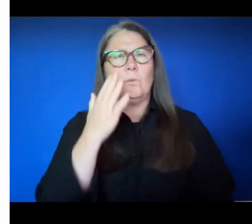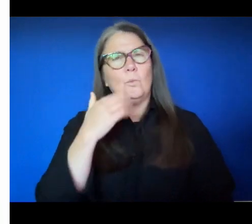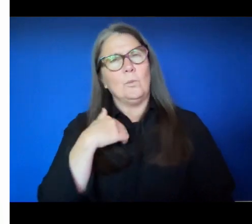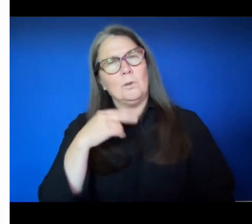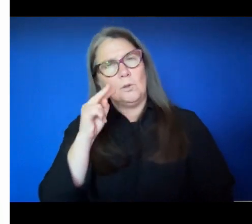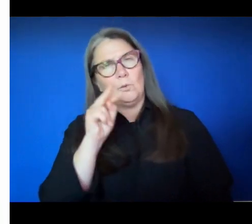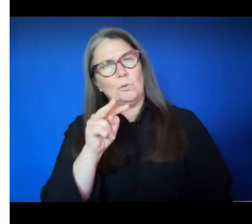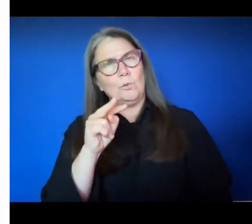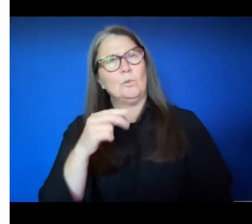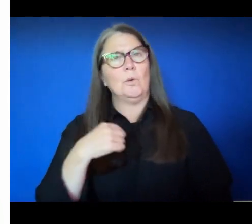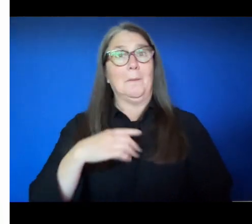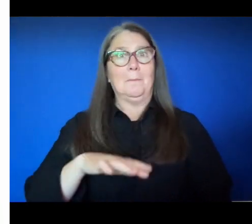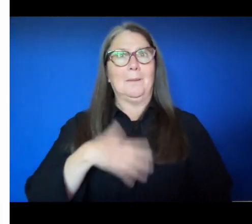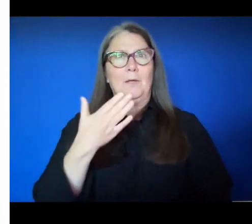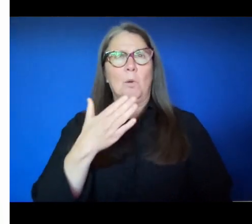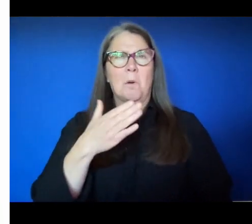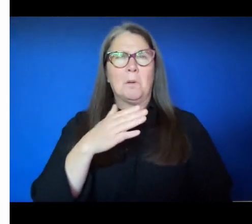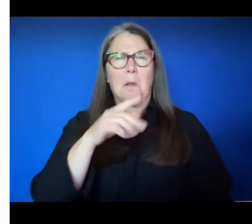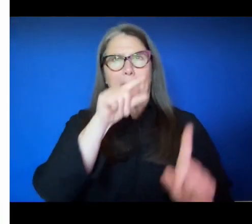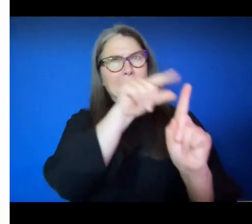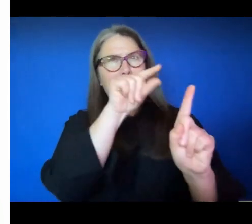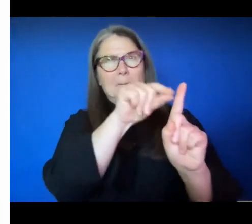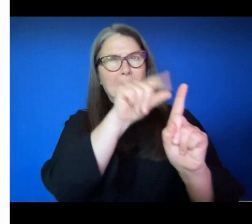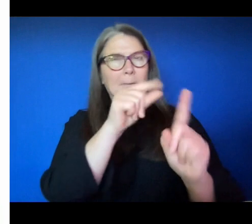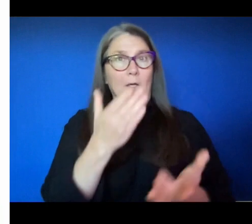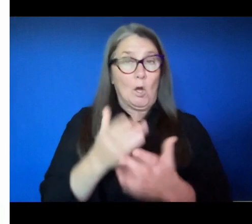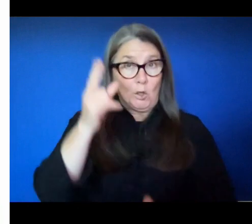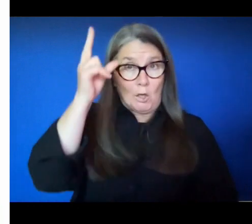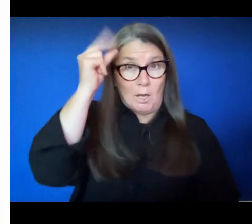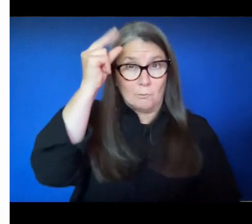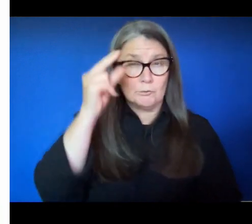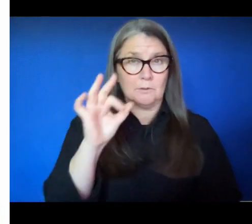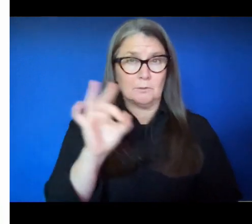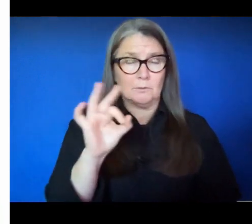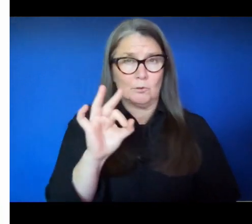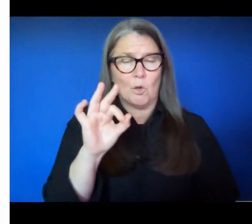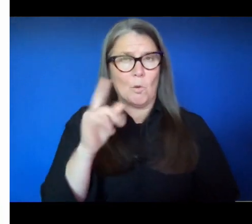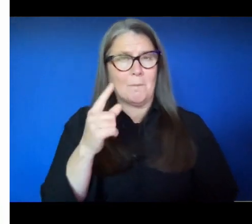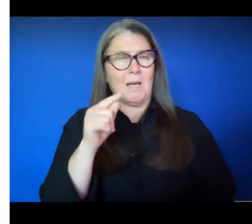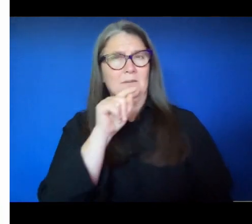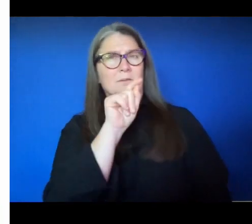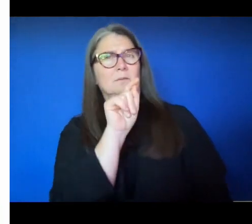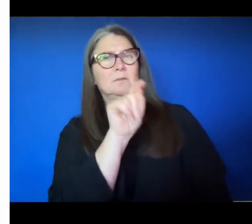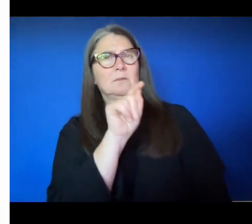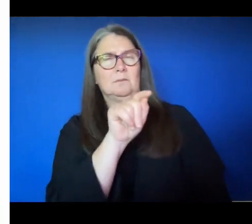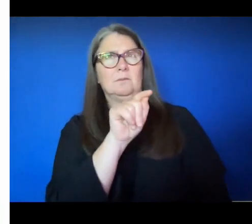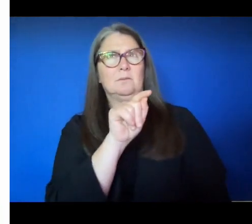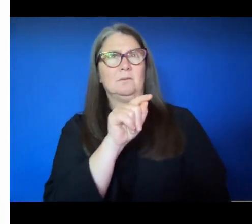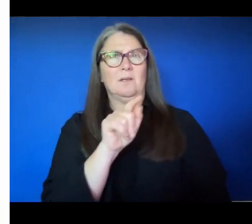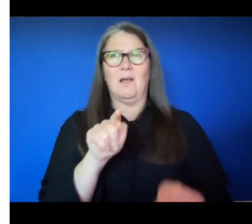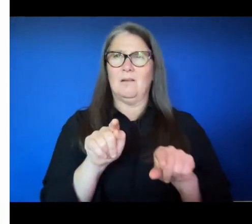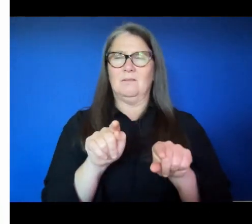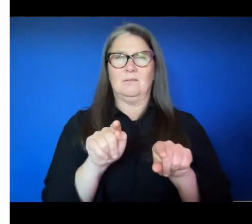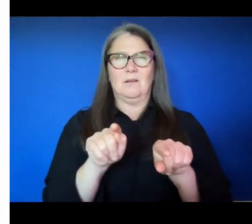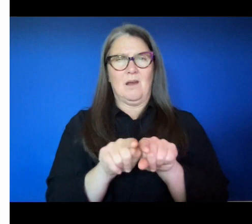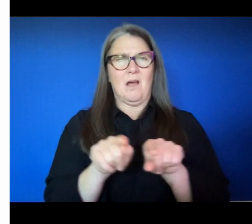particularly pick on the library, but just identifying it as I think of it as like the colony was